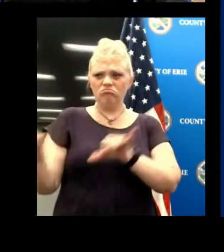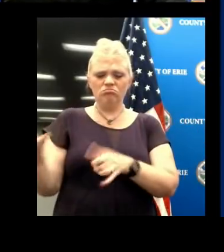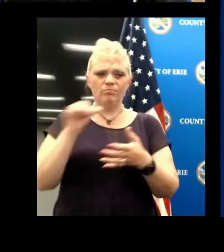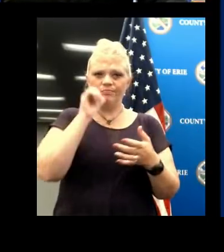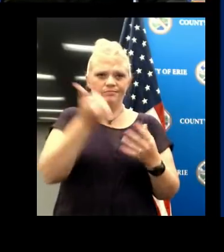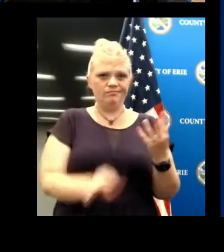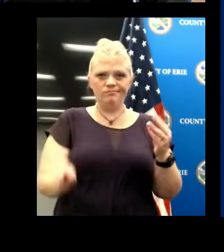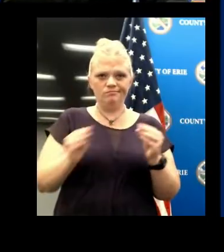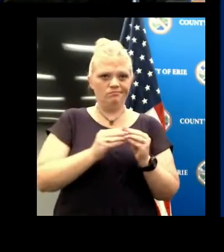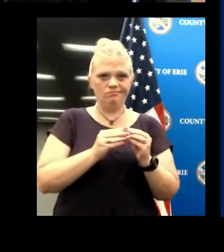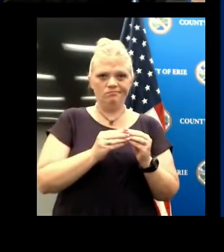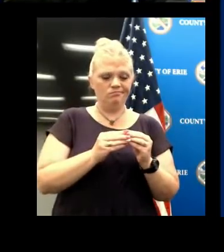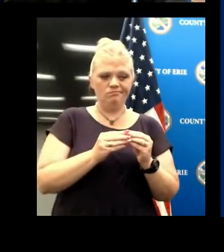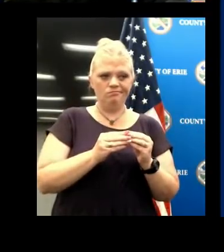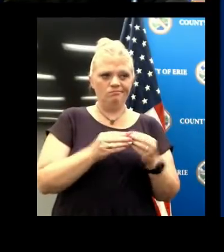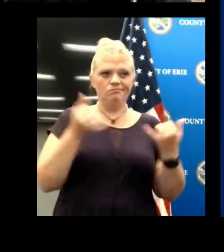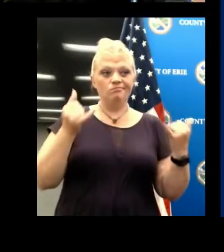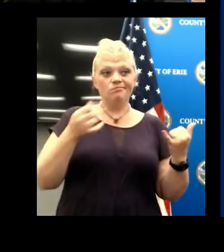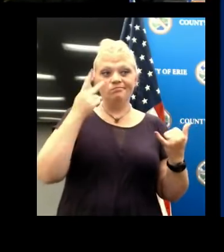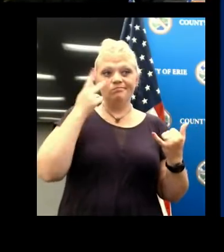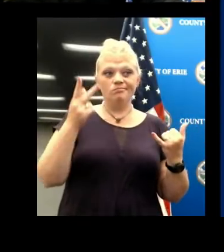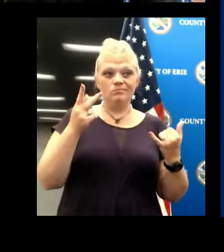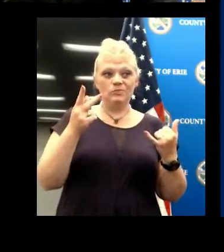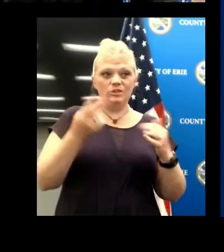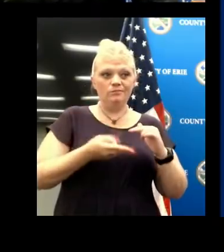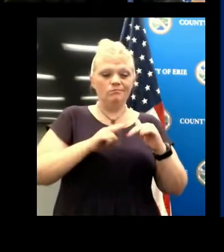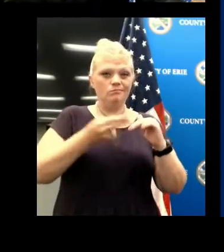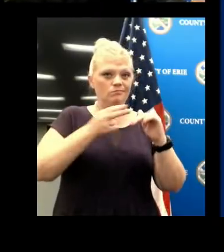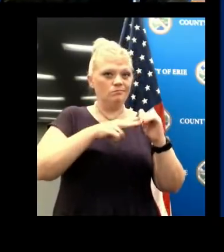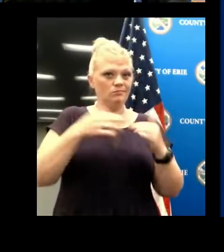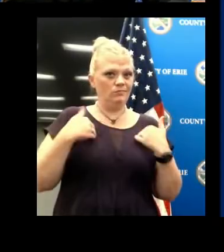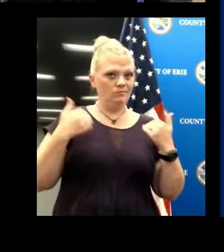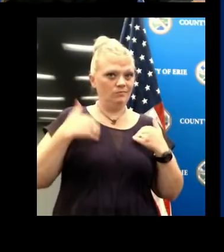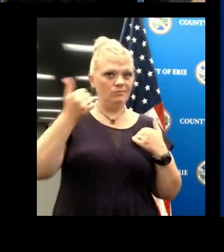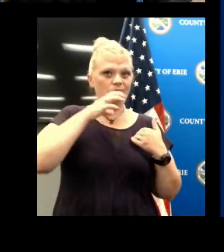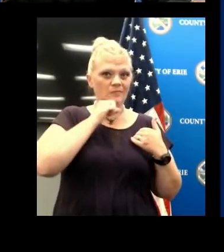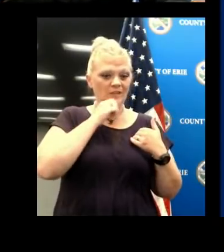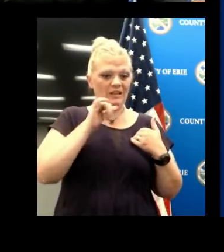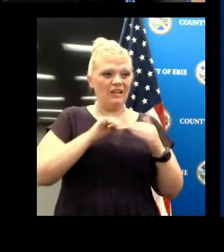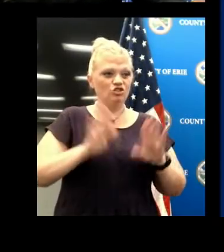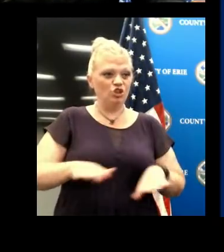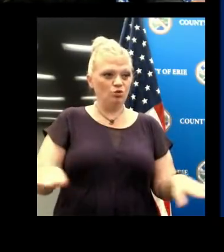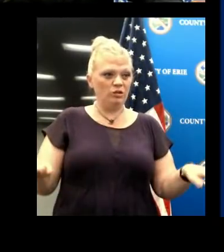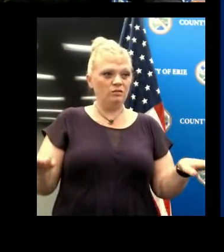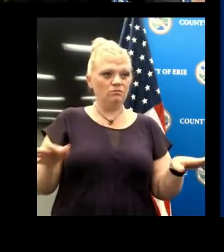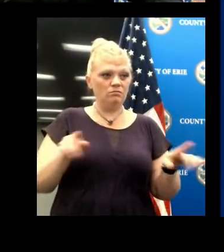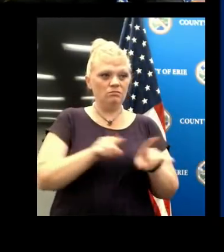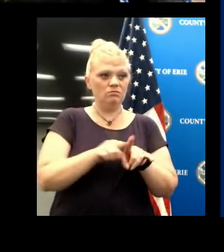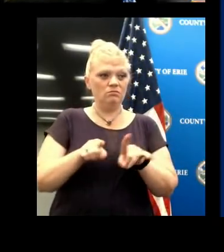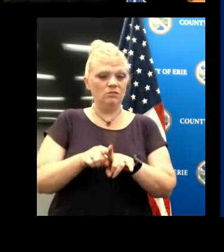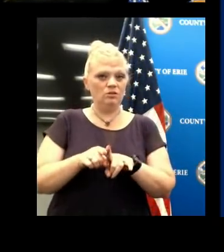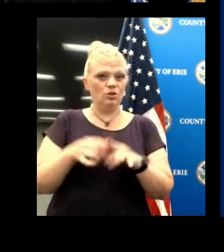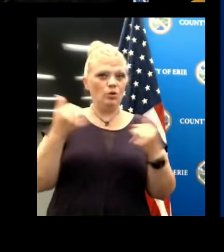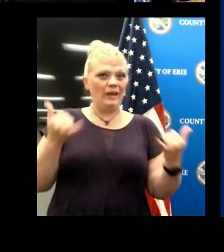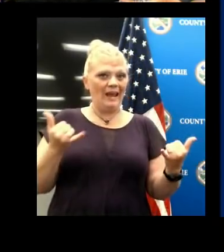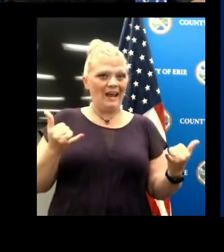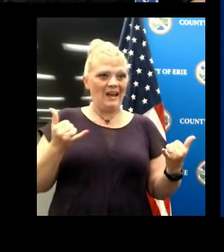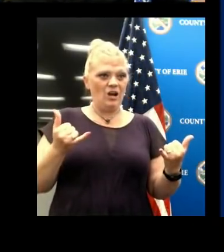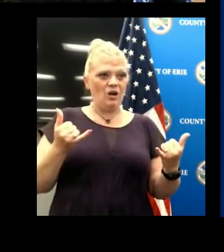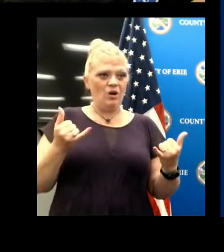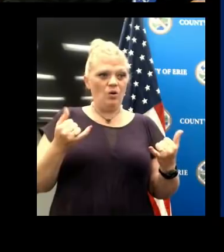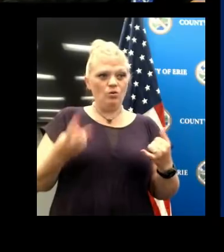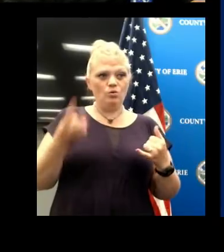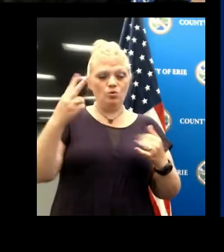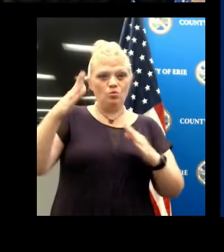much anymore. We're seeing growth in younger age categories, including children, as well as now the 2 top